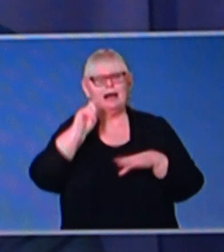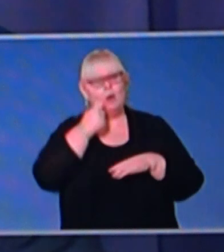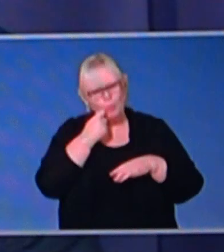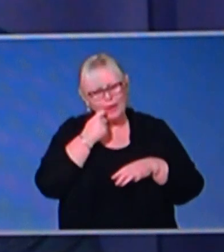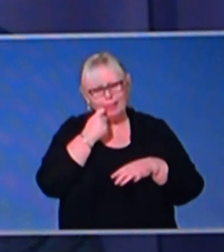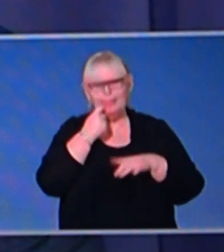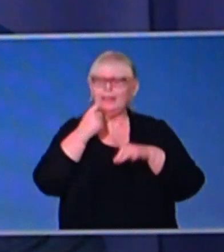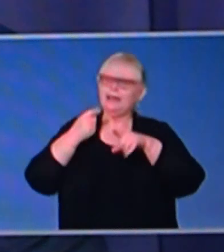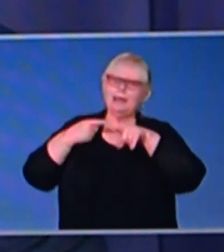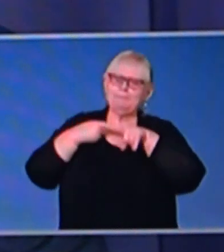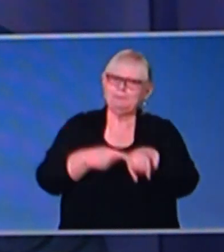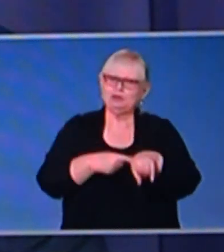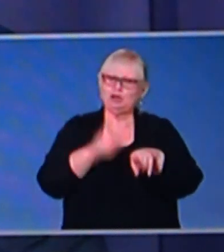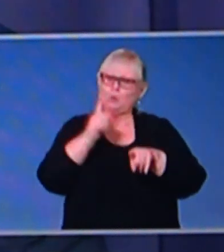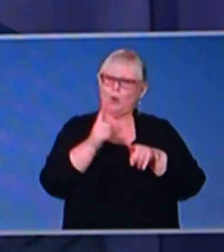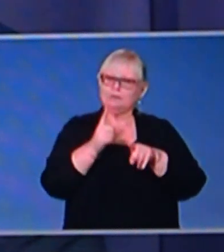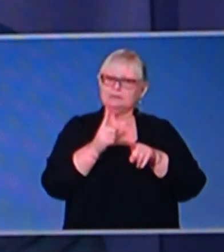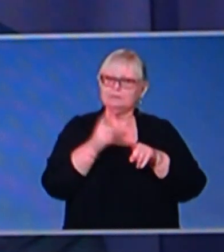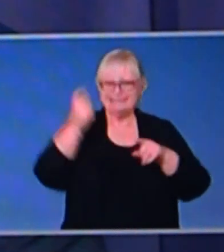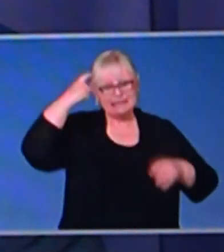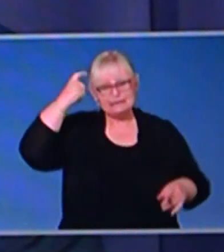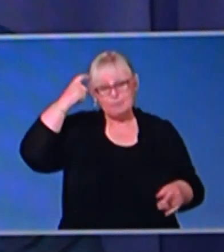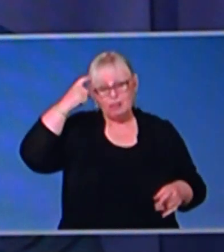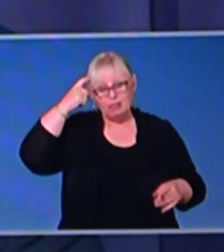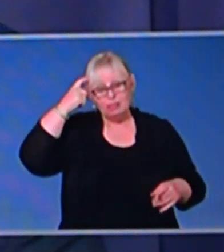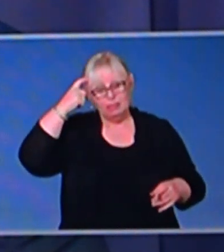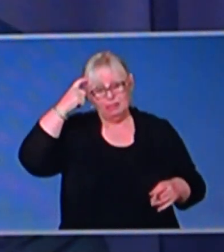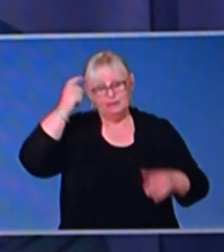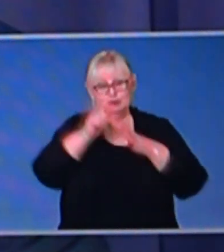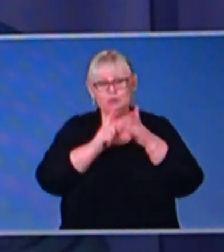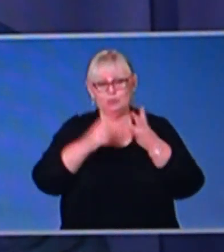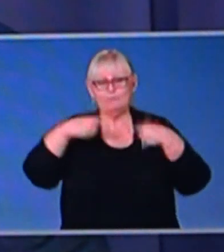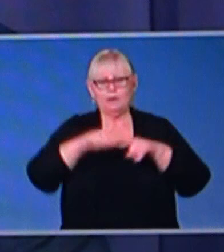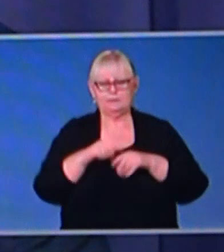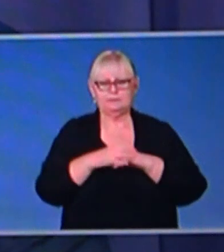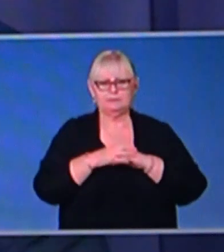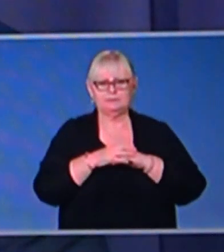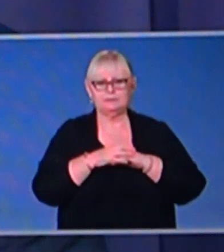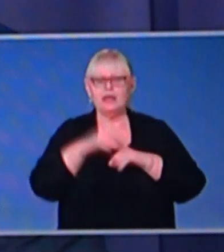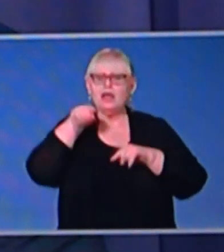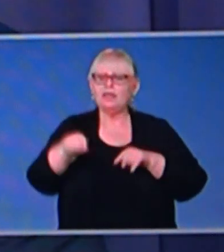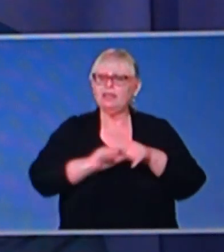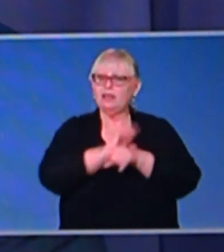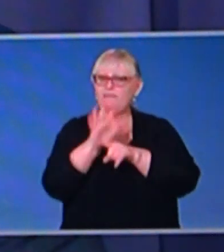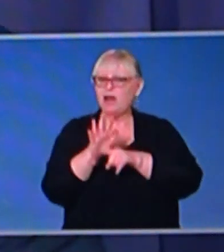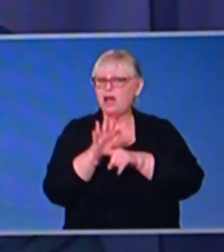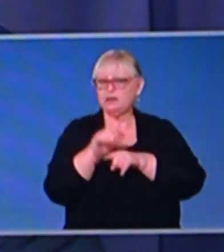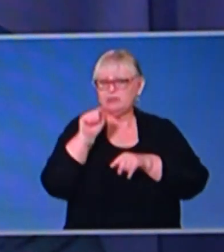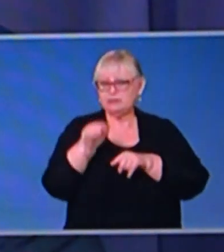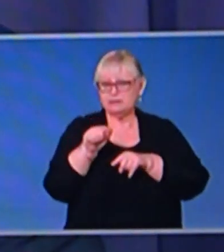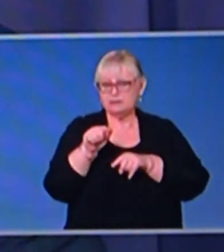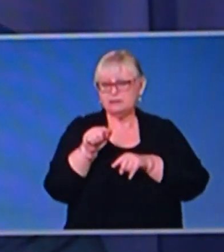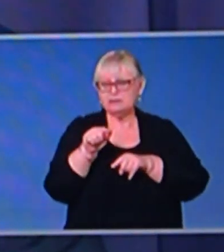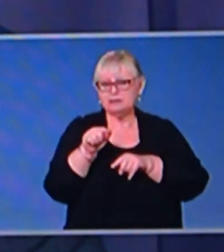course, pursue what is a very reasonable and sensible course of action. This is a virus that has